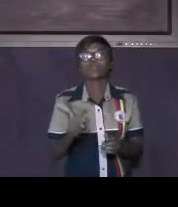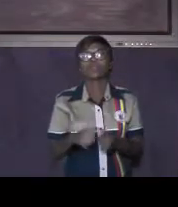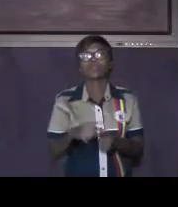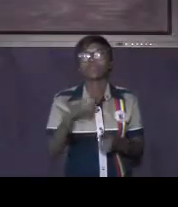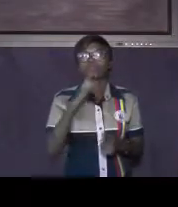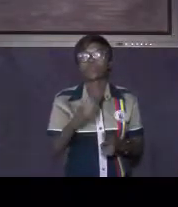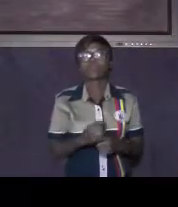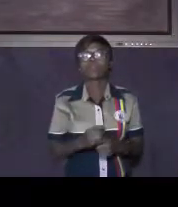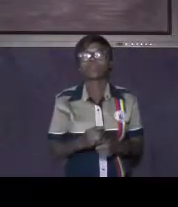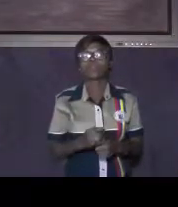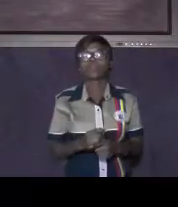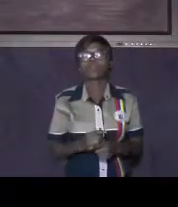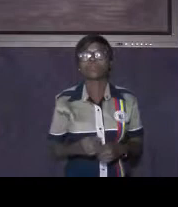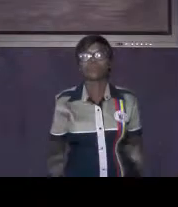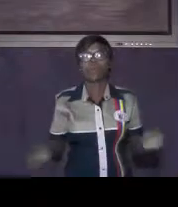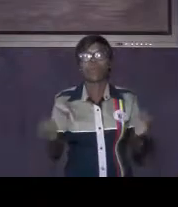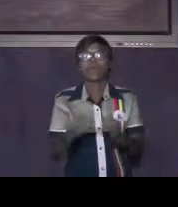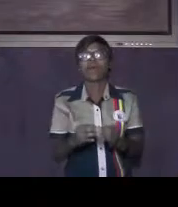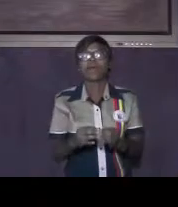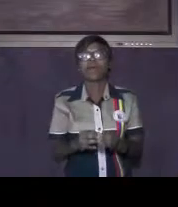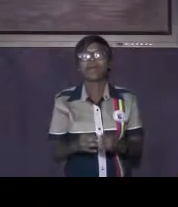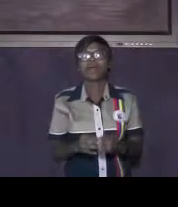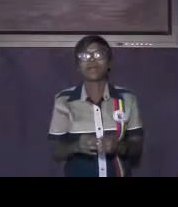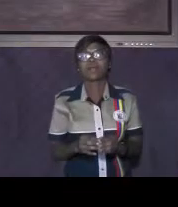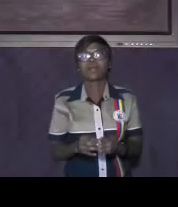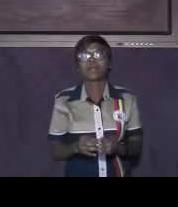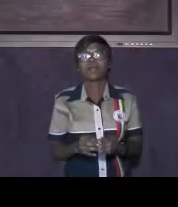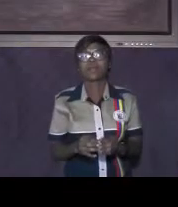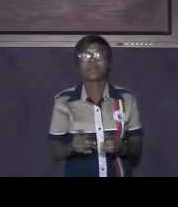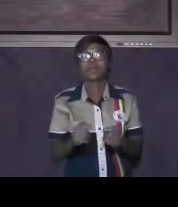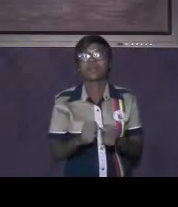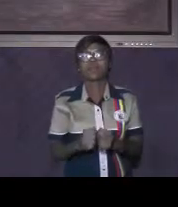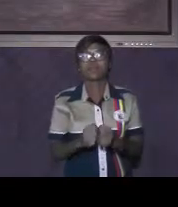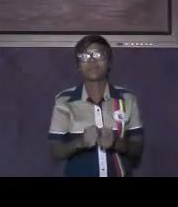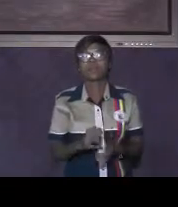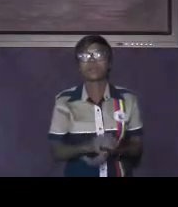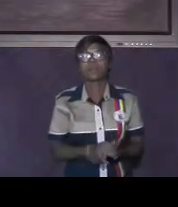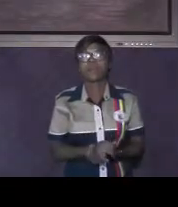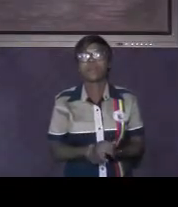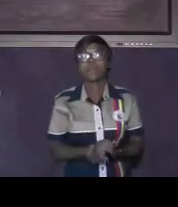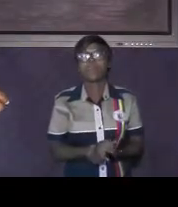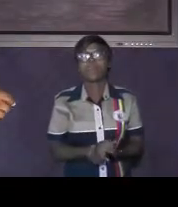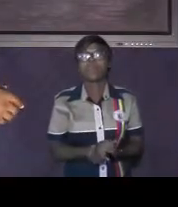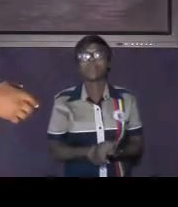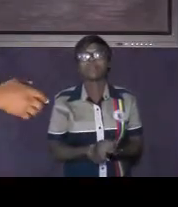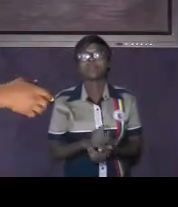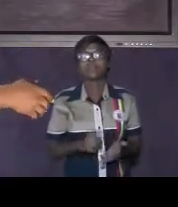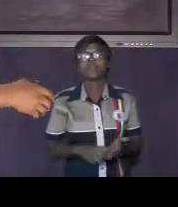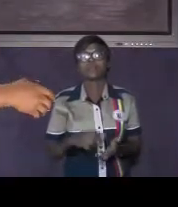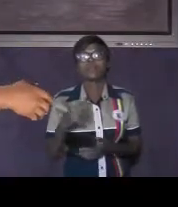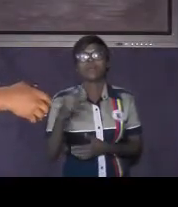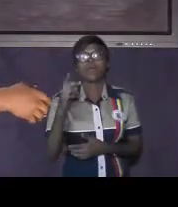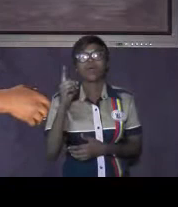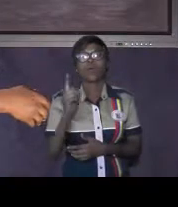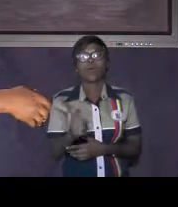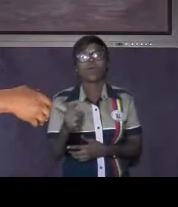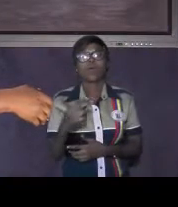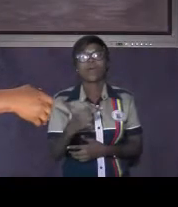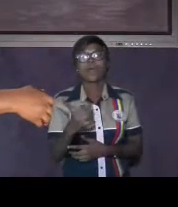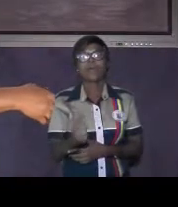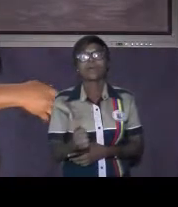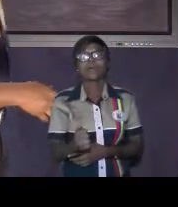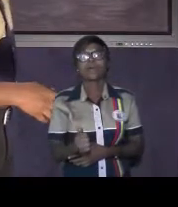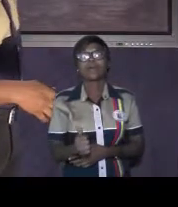for which relationship combines hectares and square meters. Then this is the relationship.